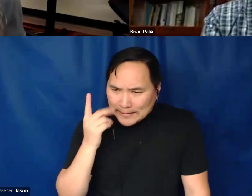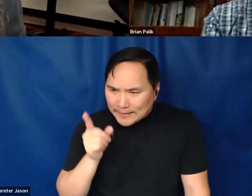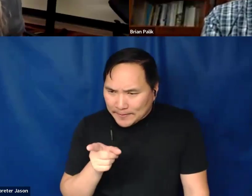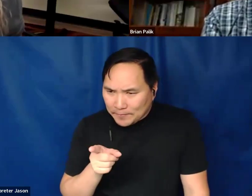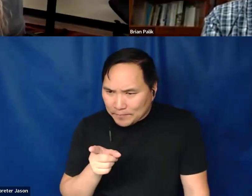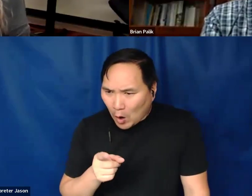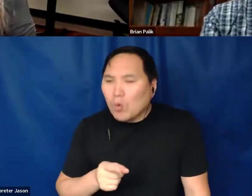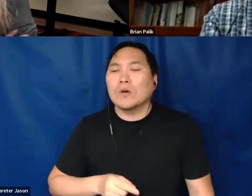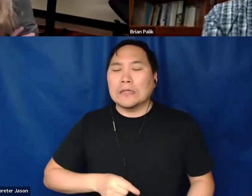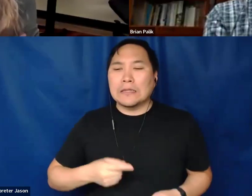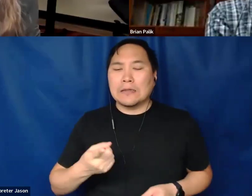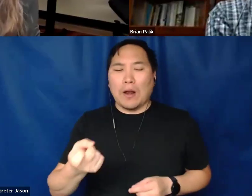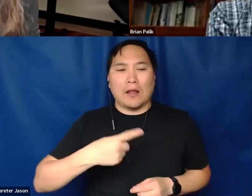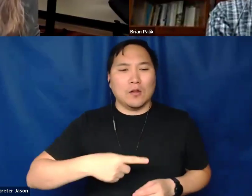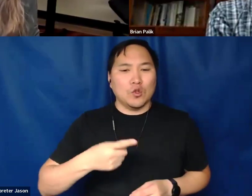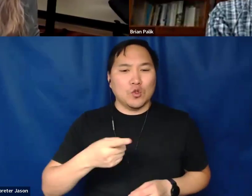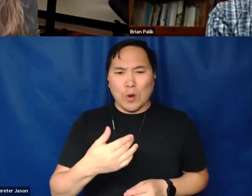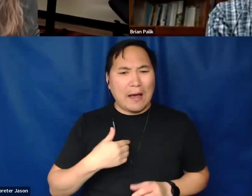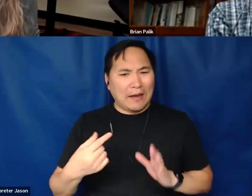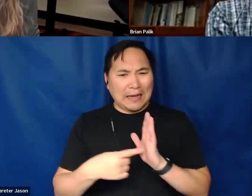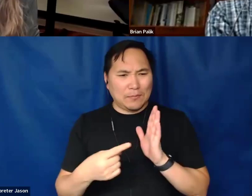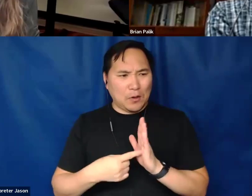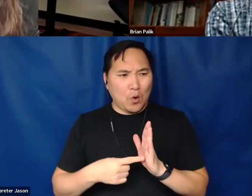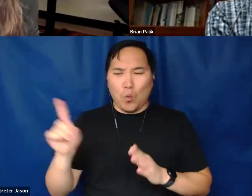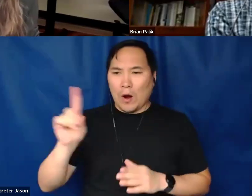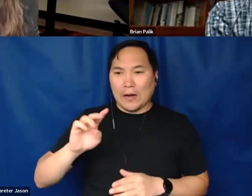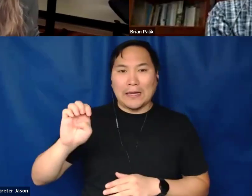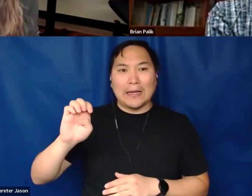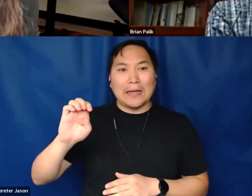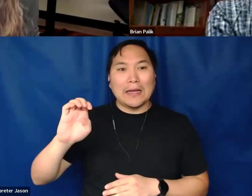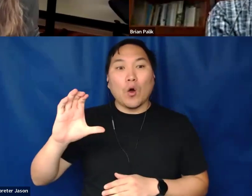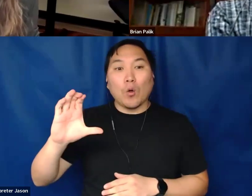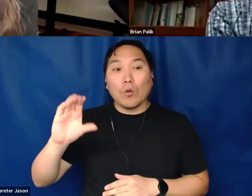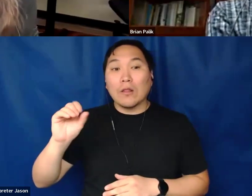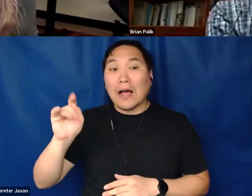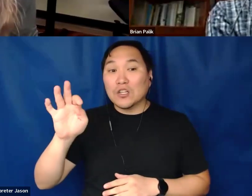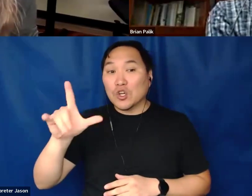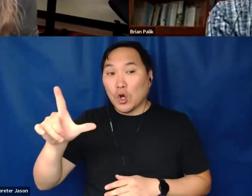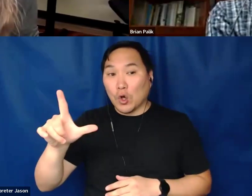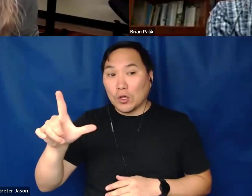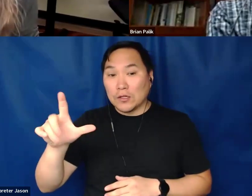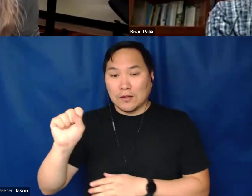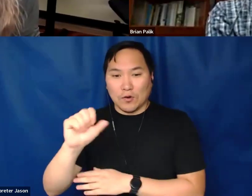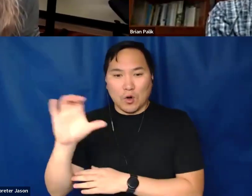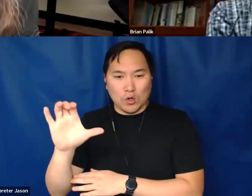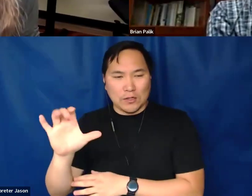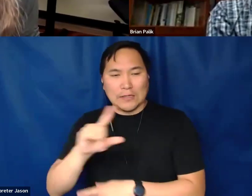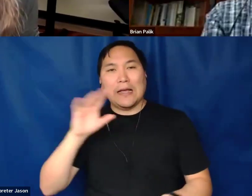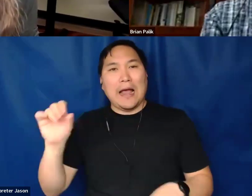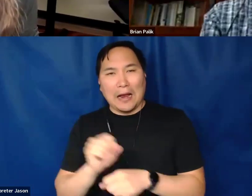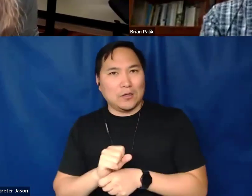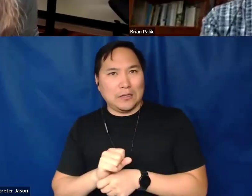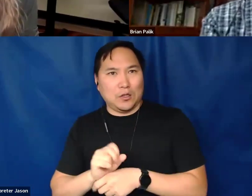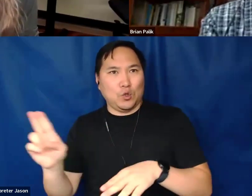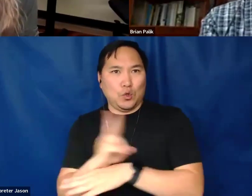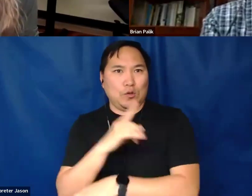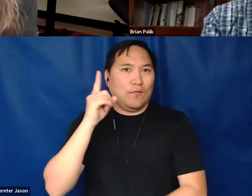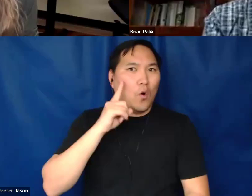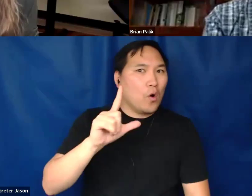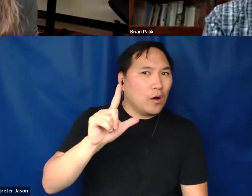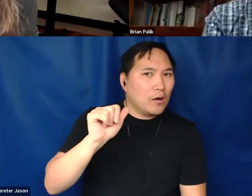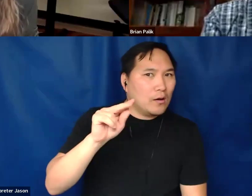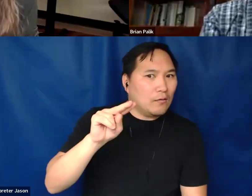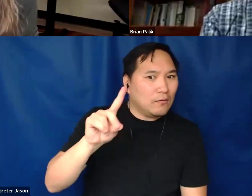One is, are there examples of where ecological silviculture is being applied at the landscape scale that you can think of, and